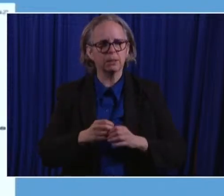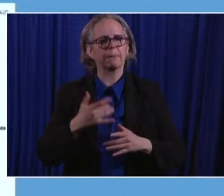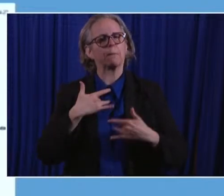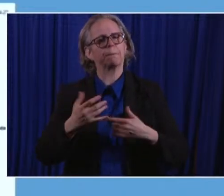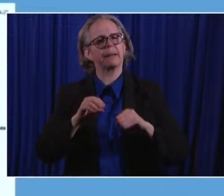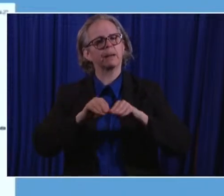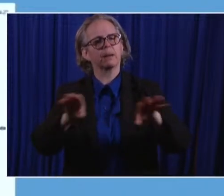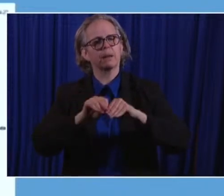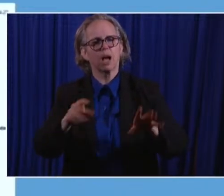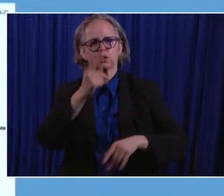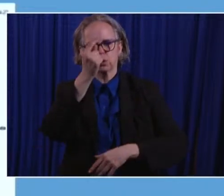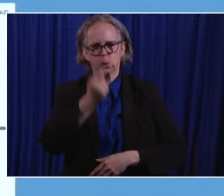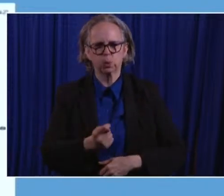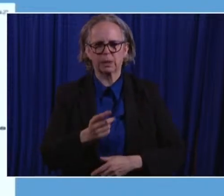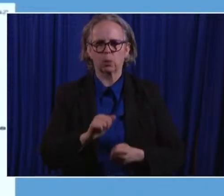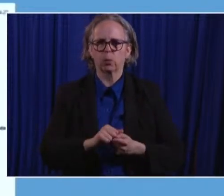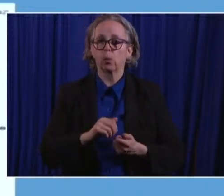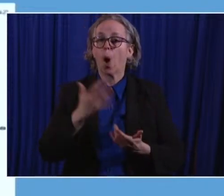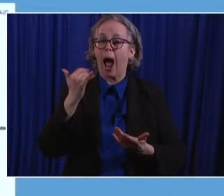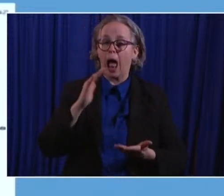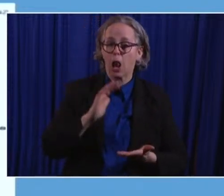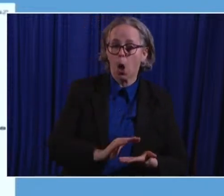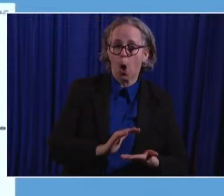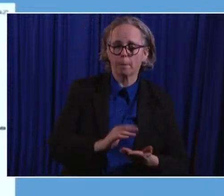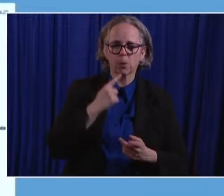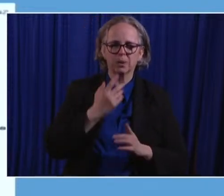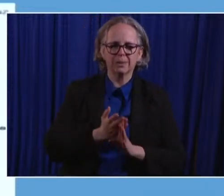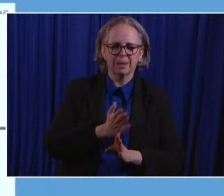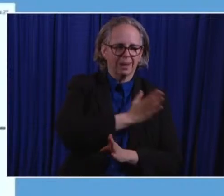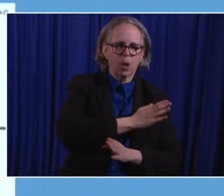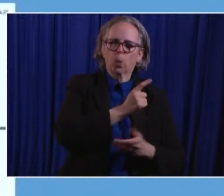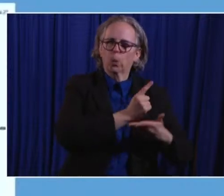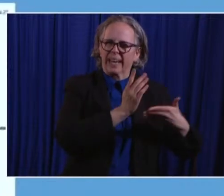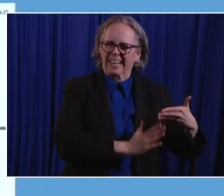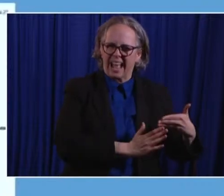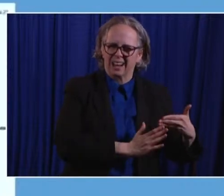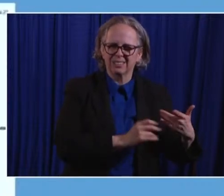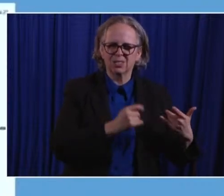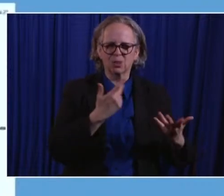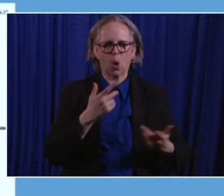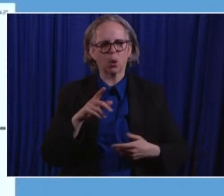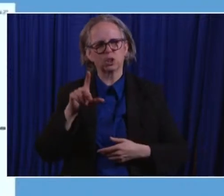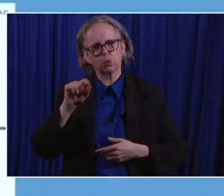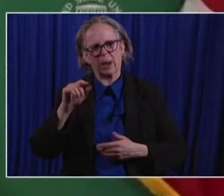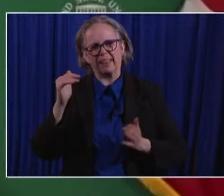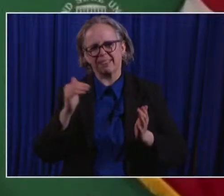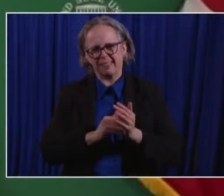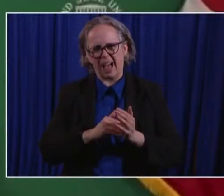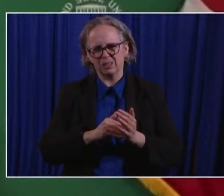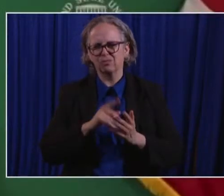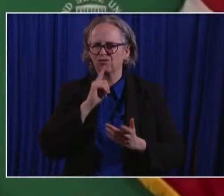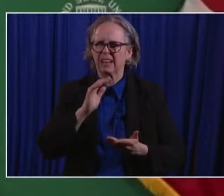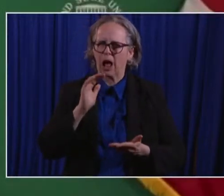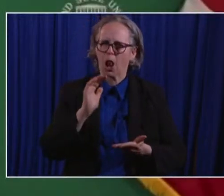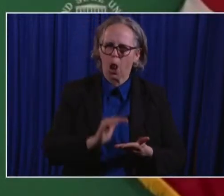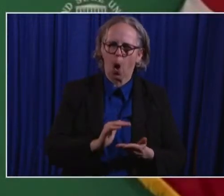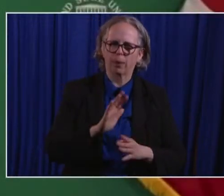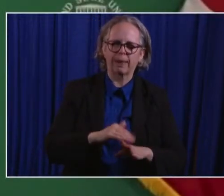and weekend, but this is obviously a lower figure at 20,000 than what we have been